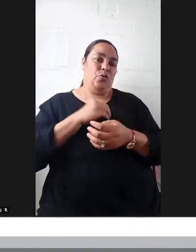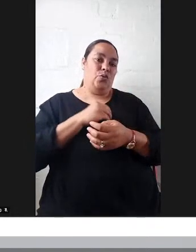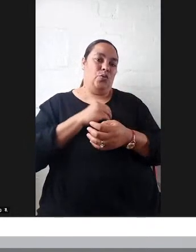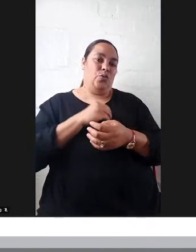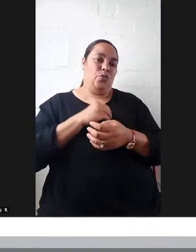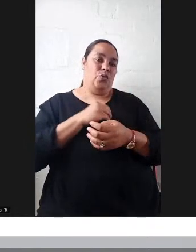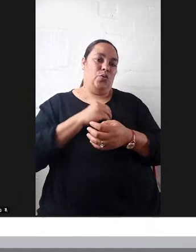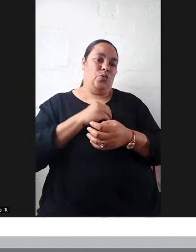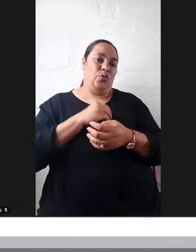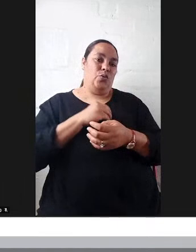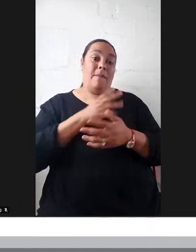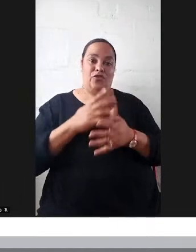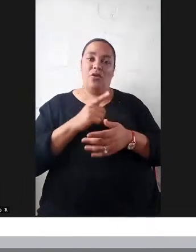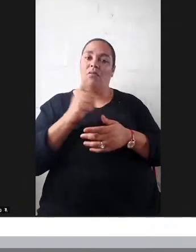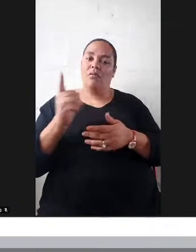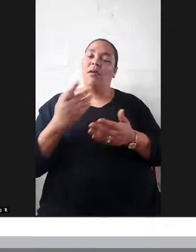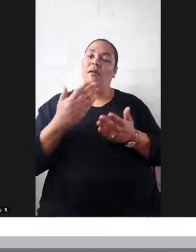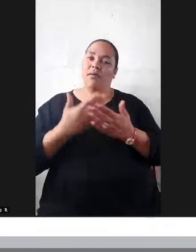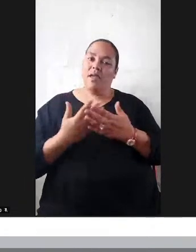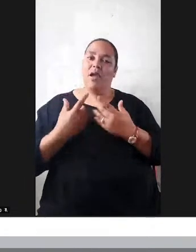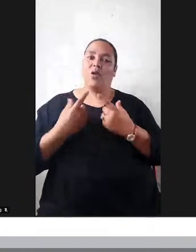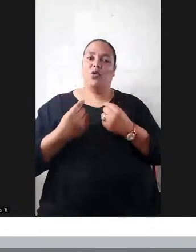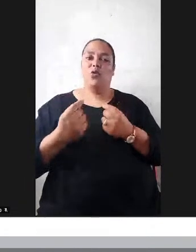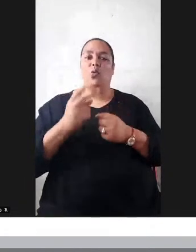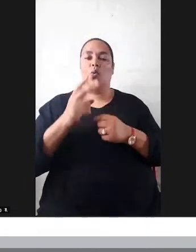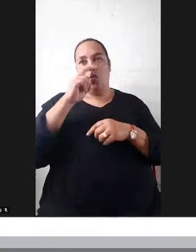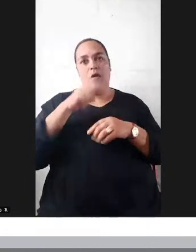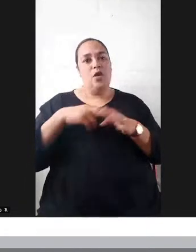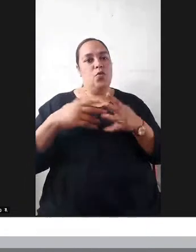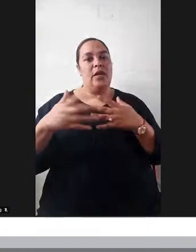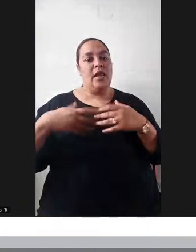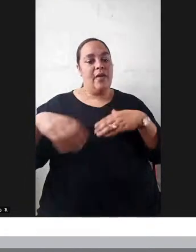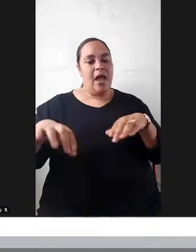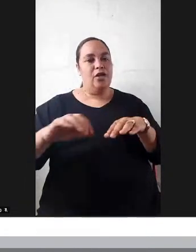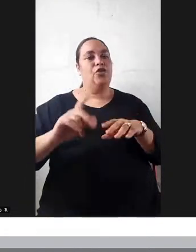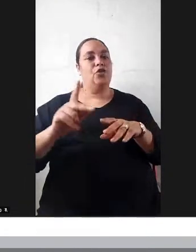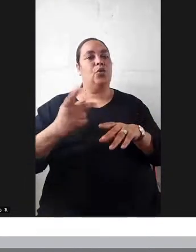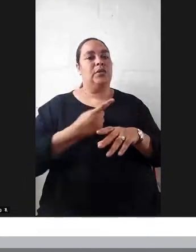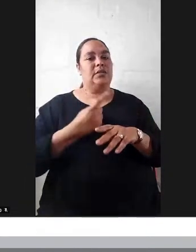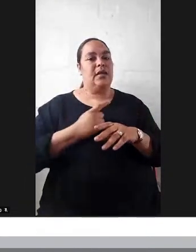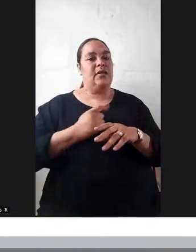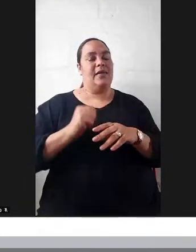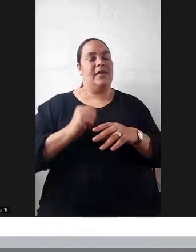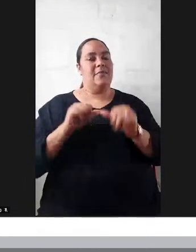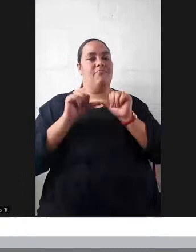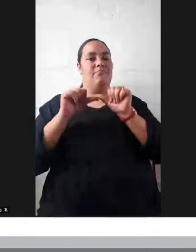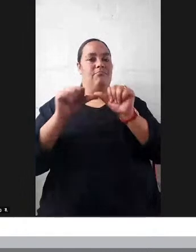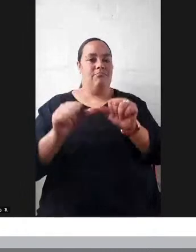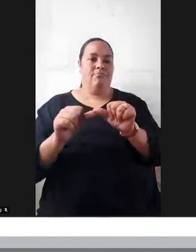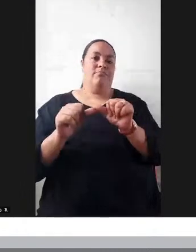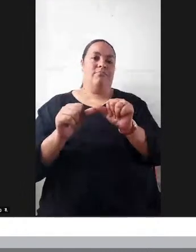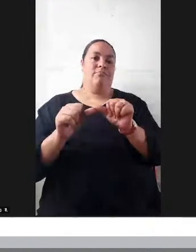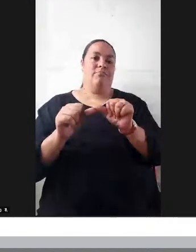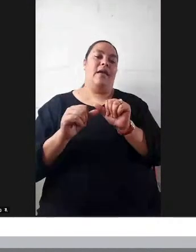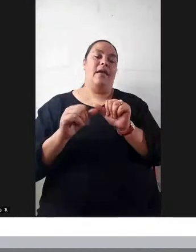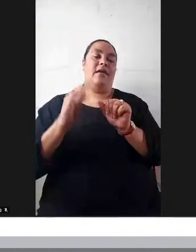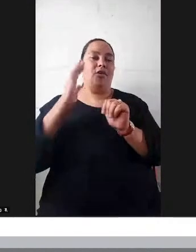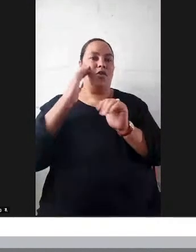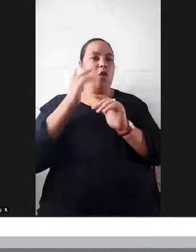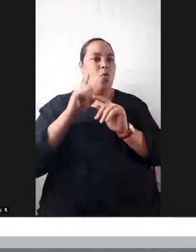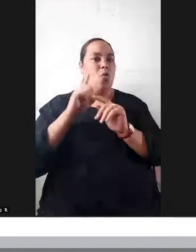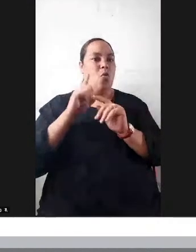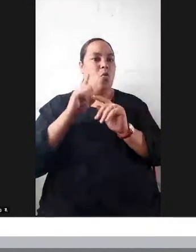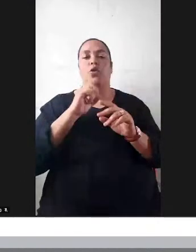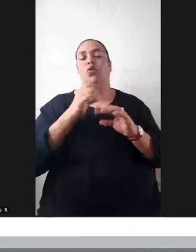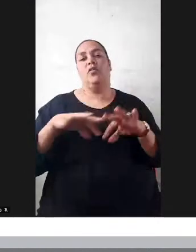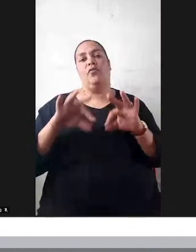so that they can take the necessary actions to keep themselves on track. And that's been a